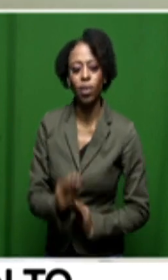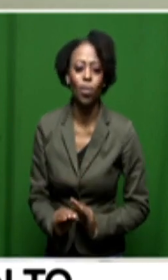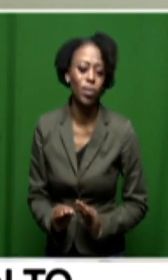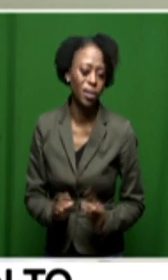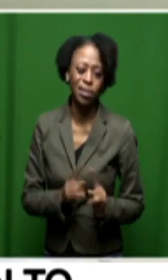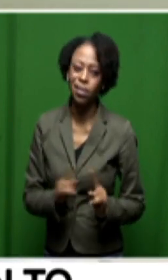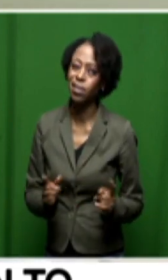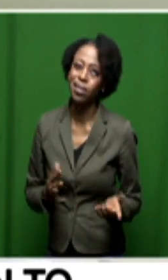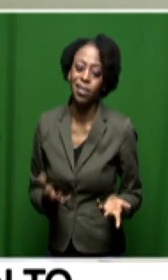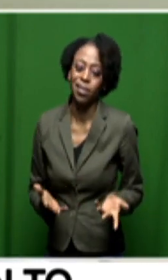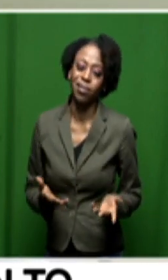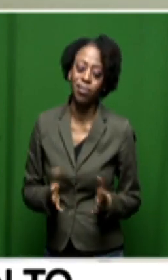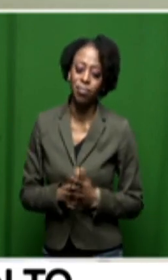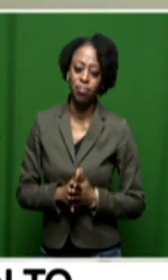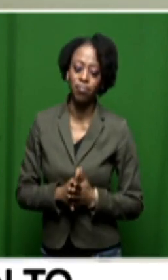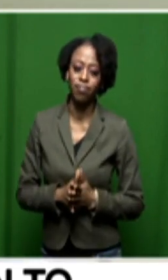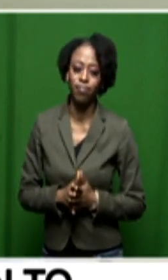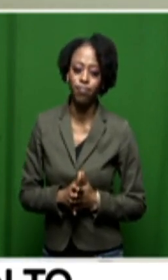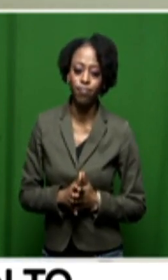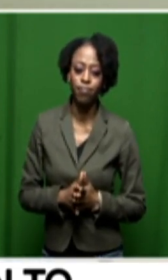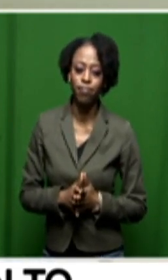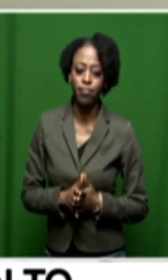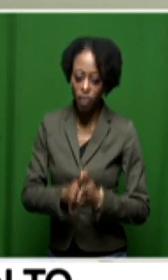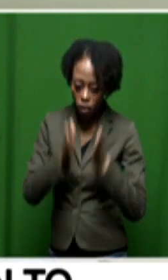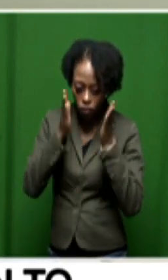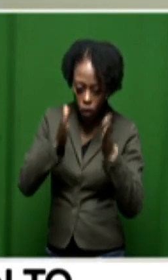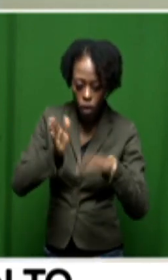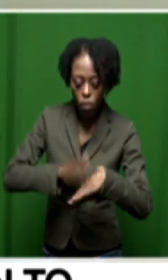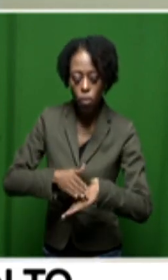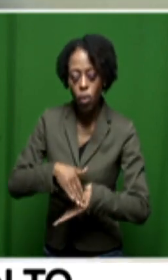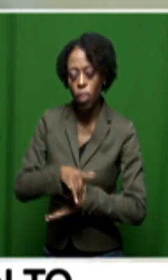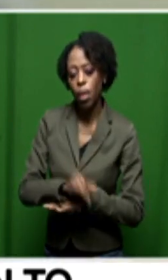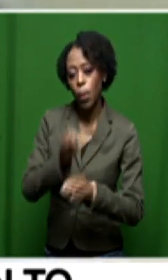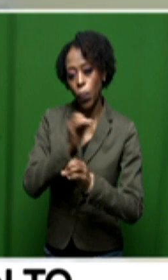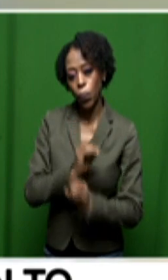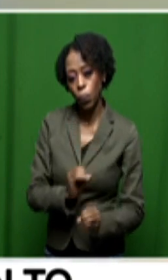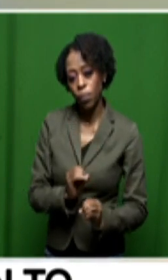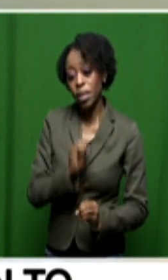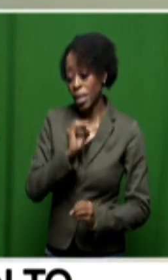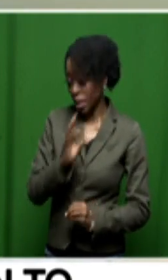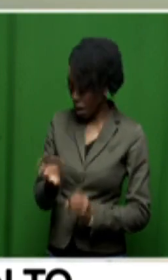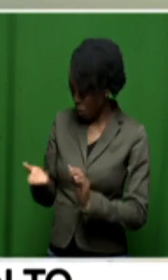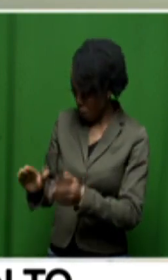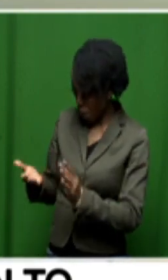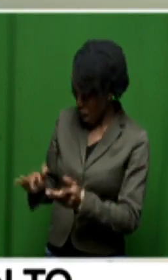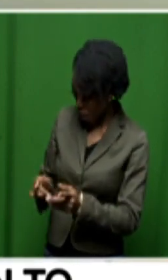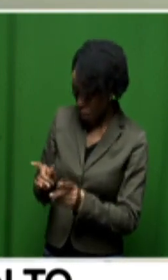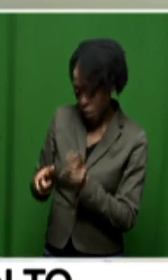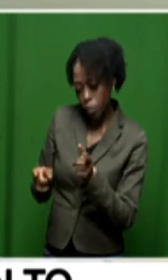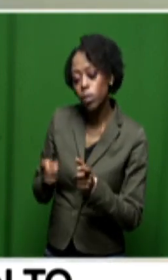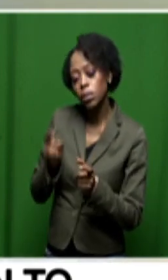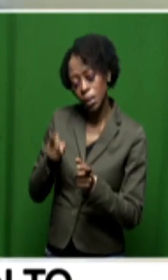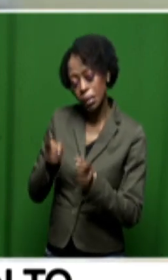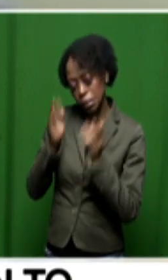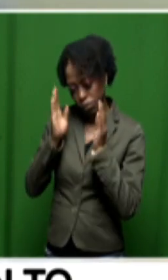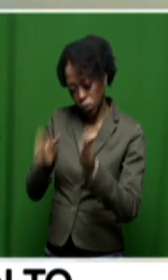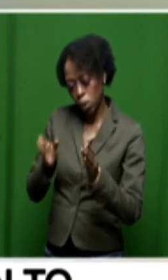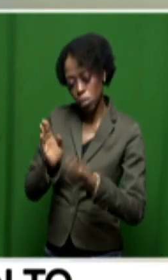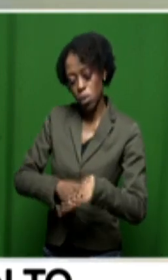don't think it's receiving the attention that it would receive if it was killing patients. All right. And